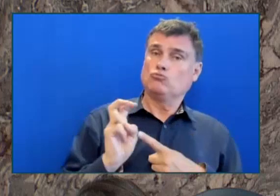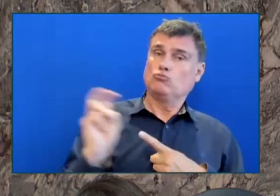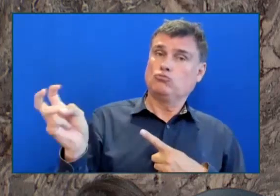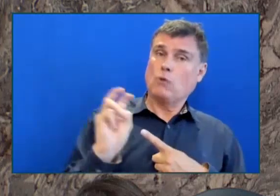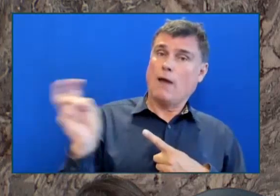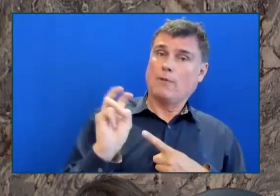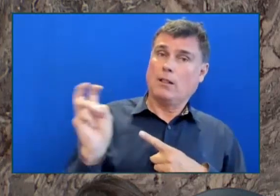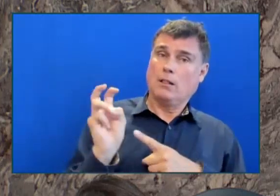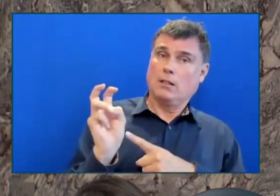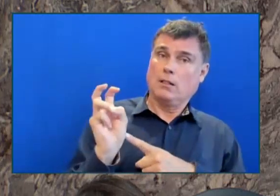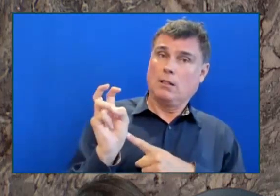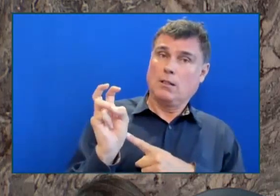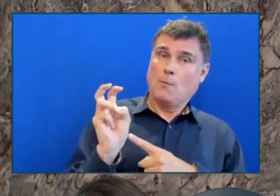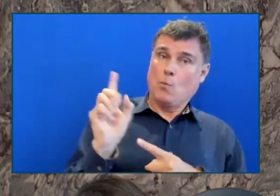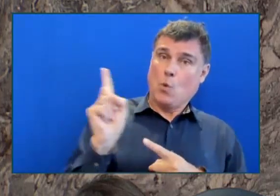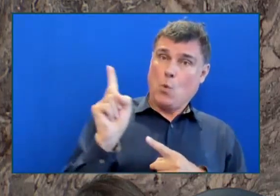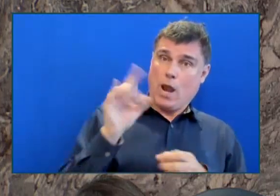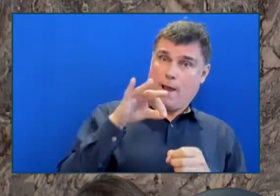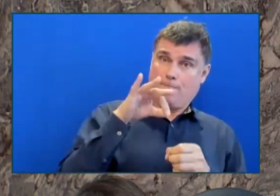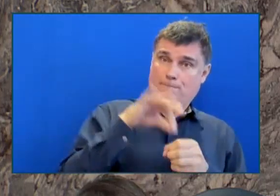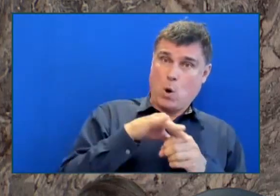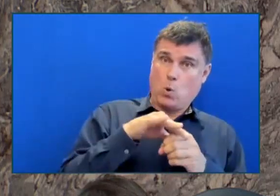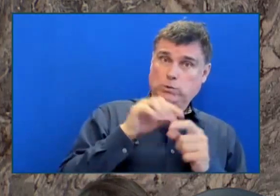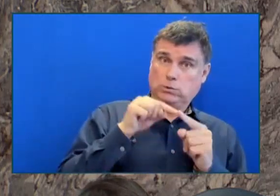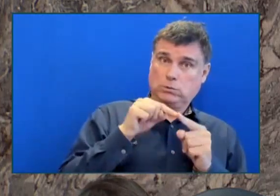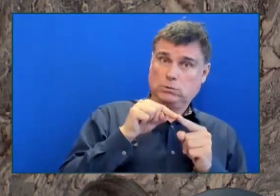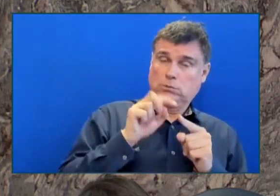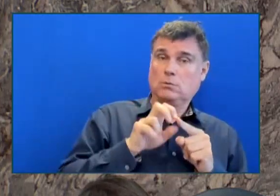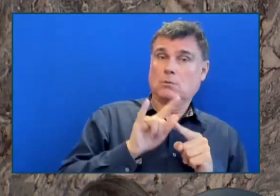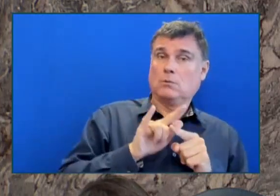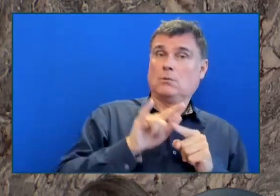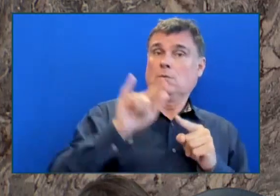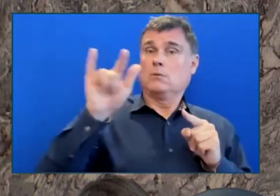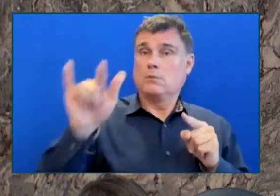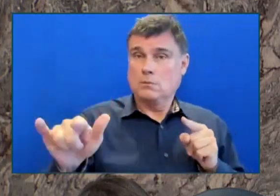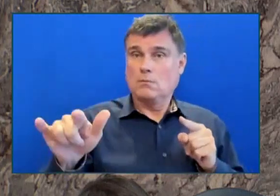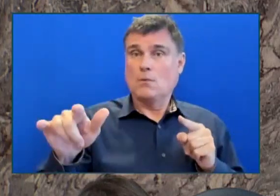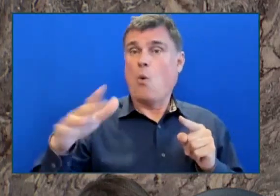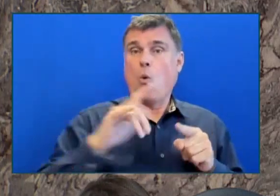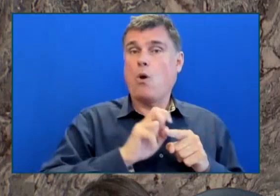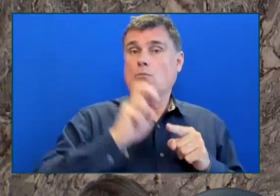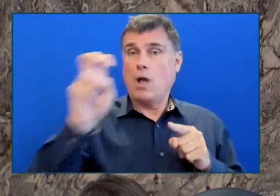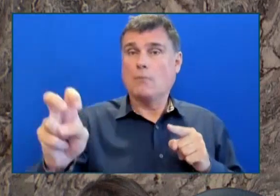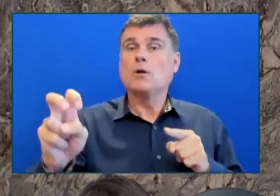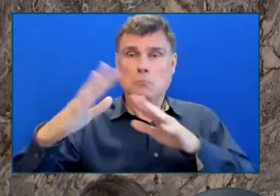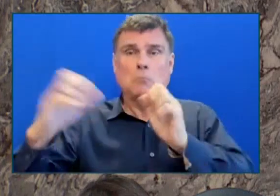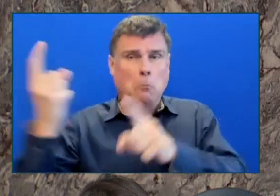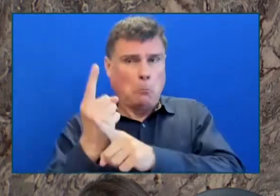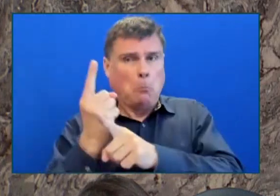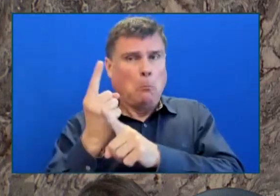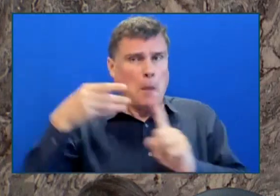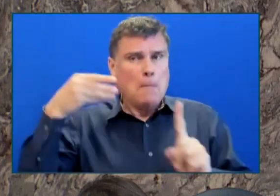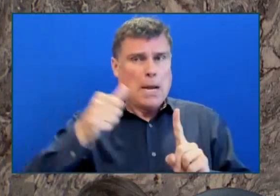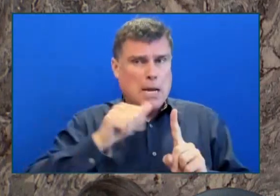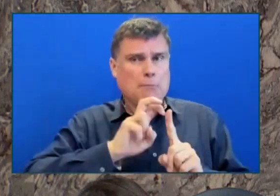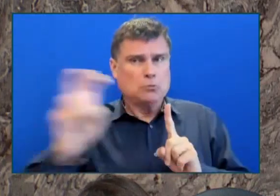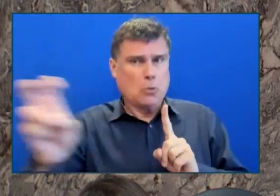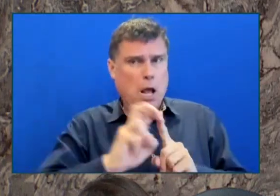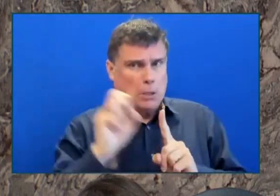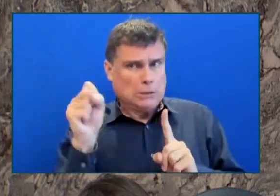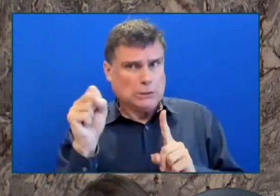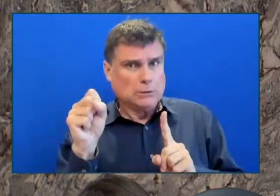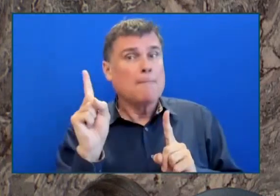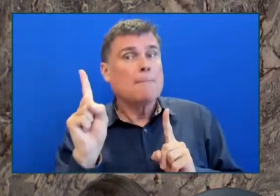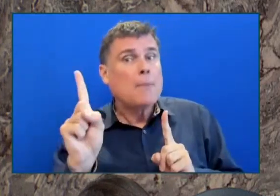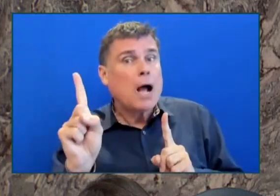But it isn't reasonable for an MLA to feel entitled to move their primary residence to Greater Victoria. Member, and then Minister